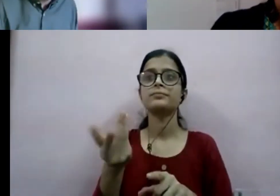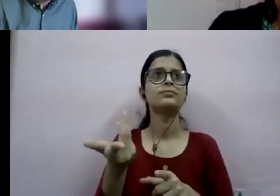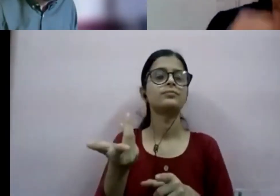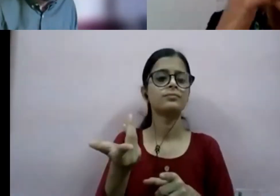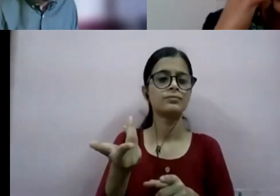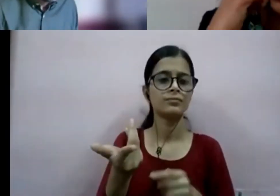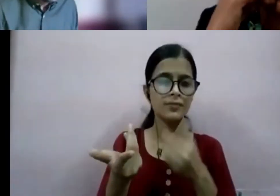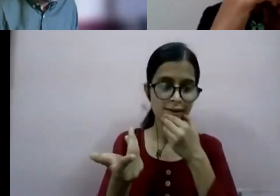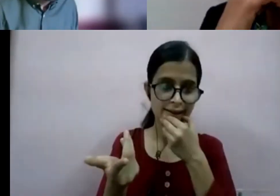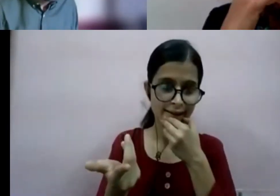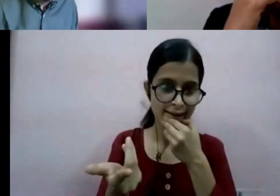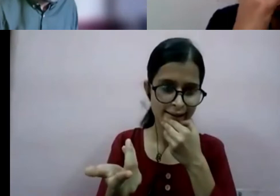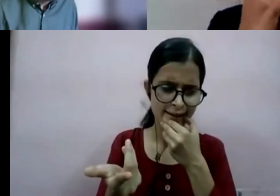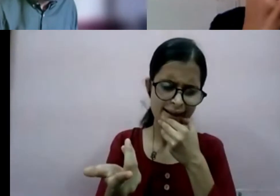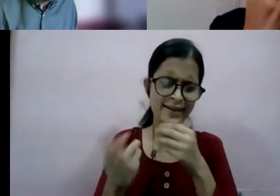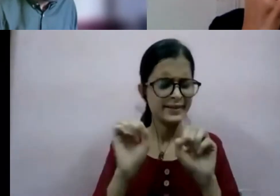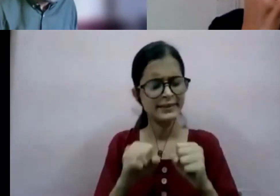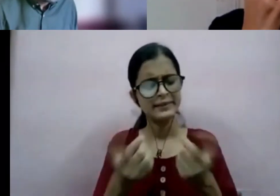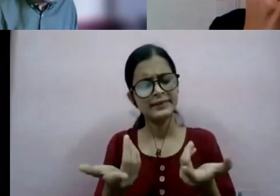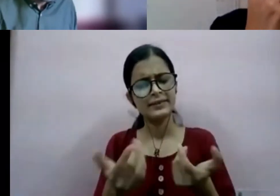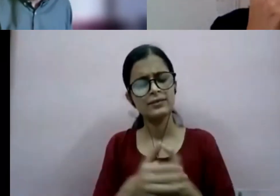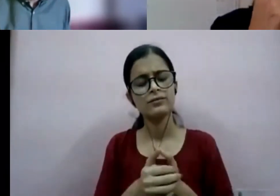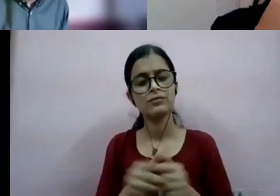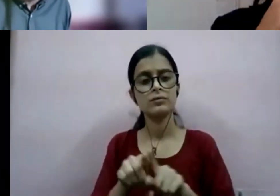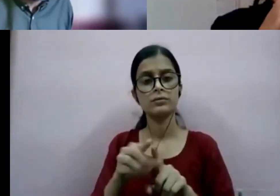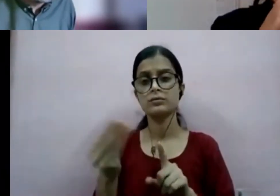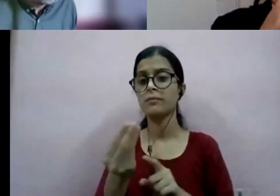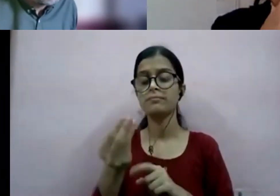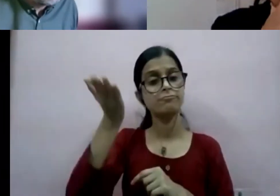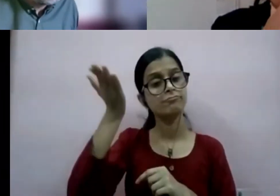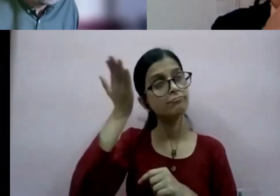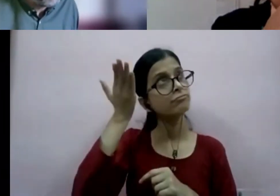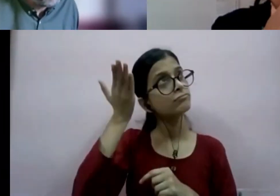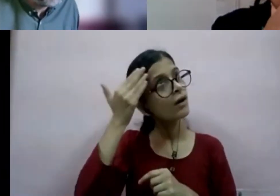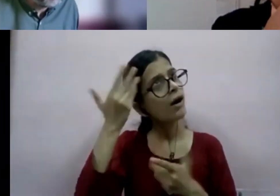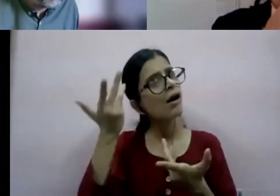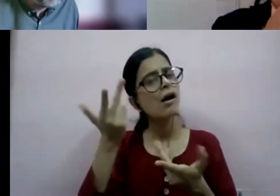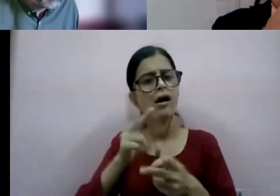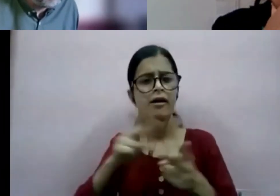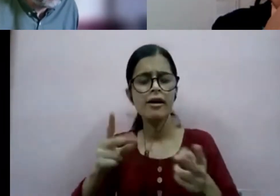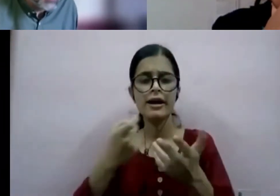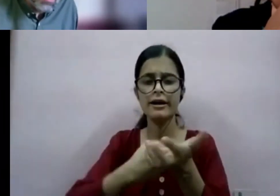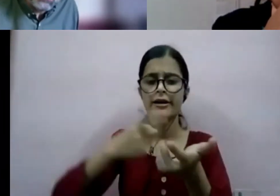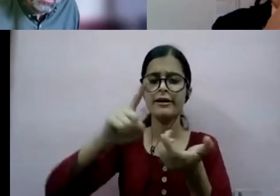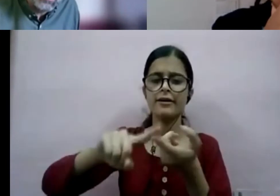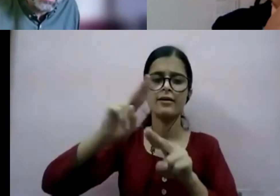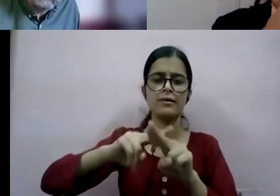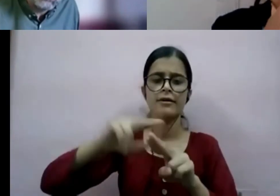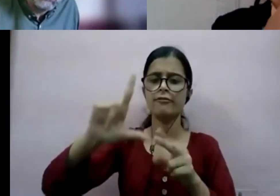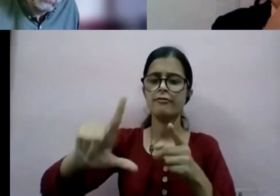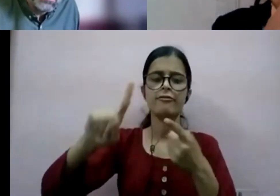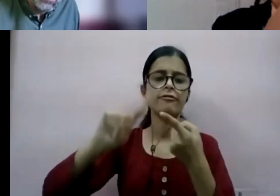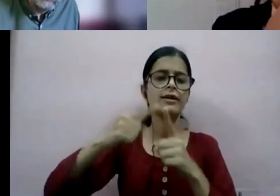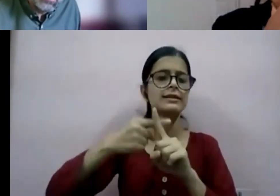of it. And we have to acknowledge, I think, that there is this reflexive thing. We have to acknowledge where we come